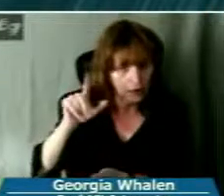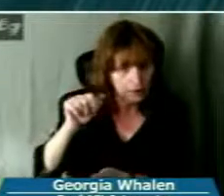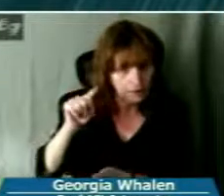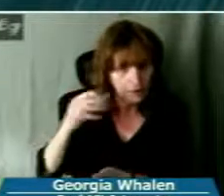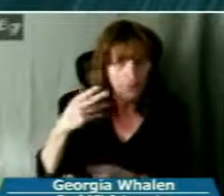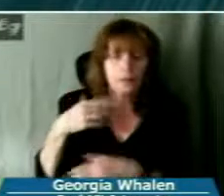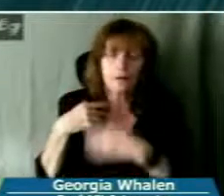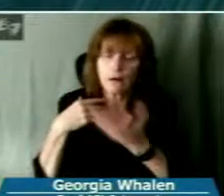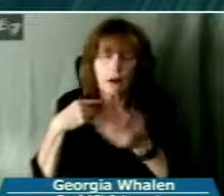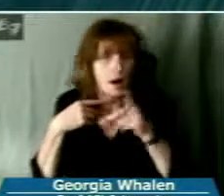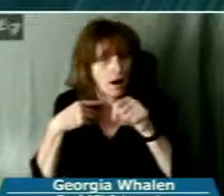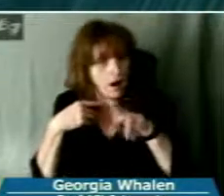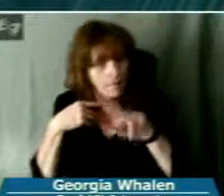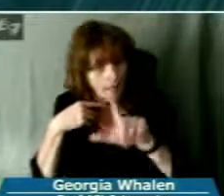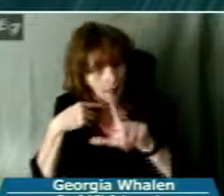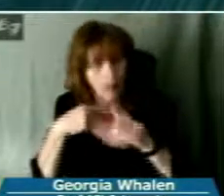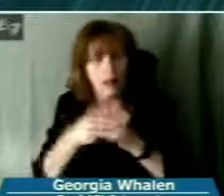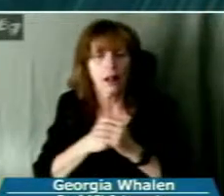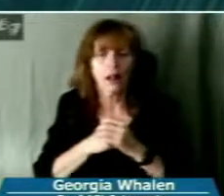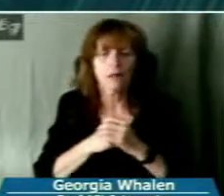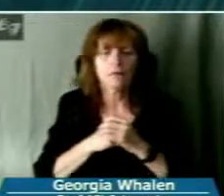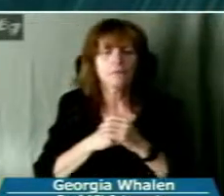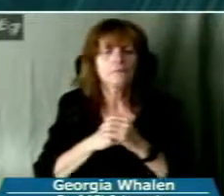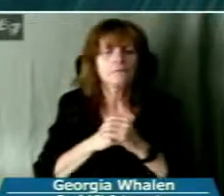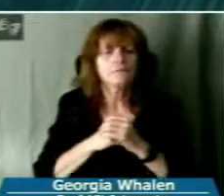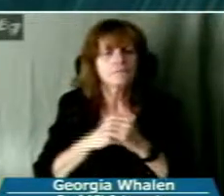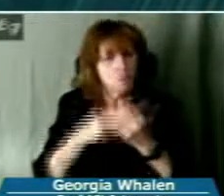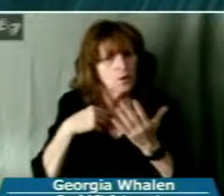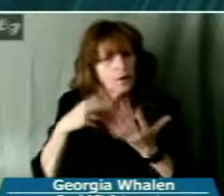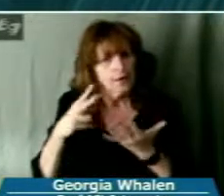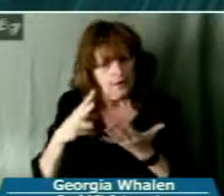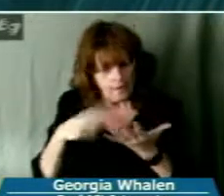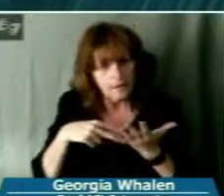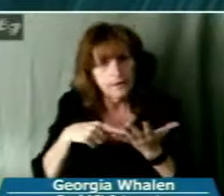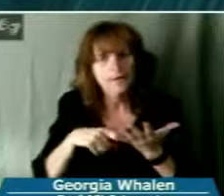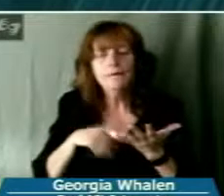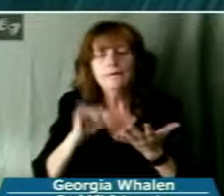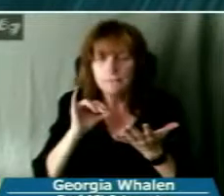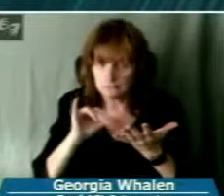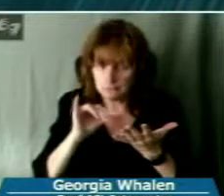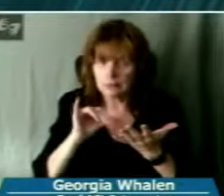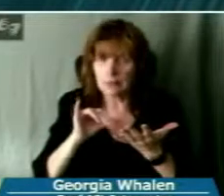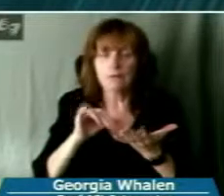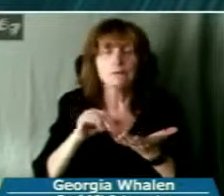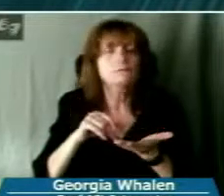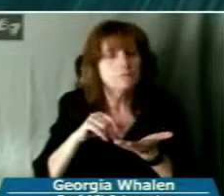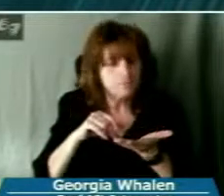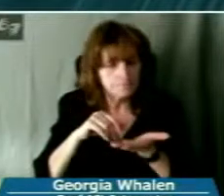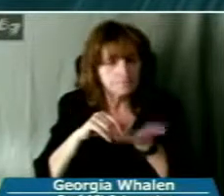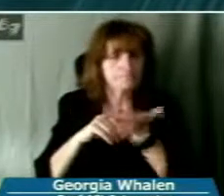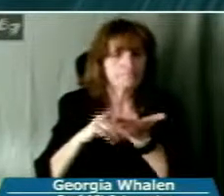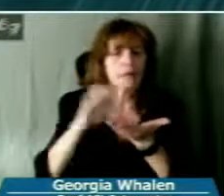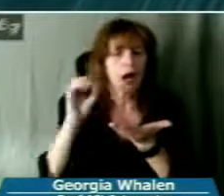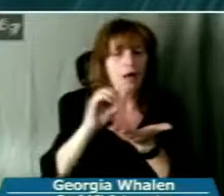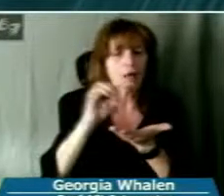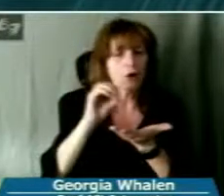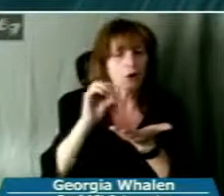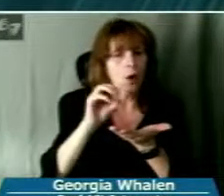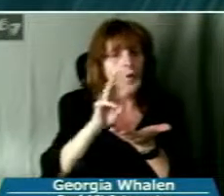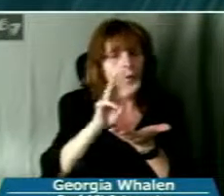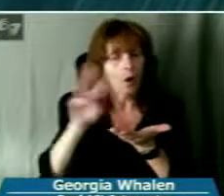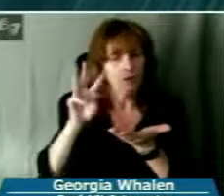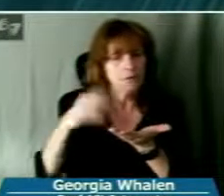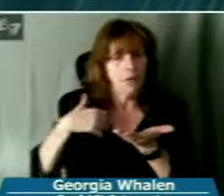Those recommendations have now been shared with the Ontario West branch of Ontario Health. And specifically,